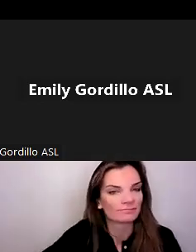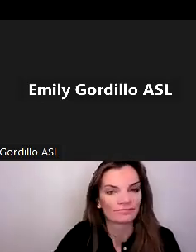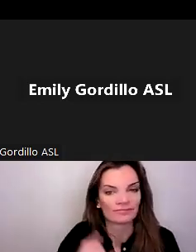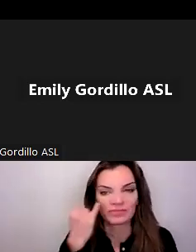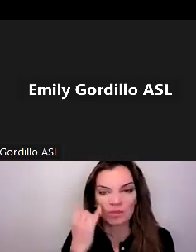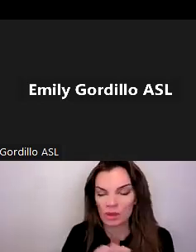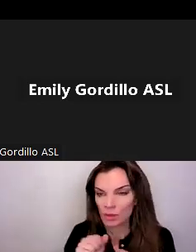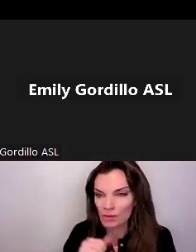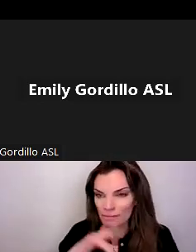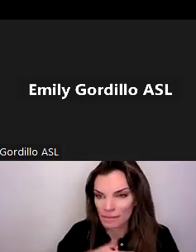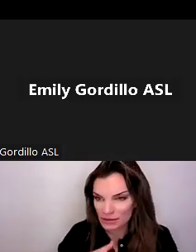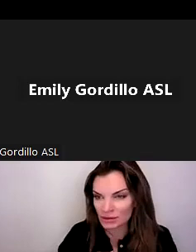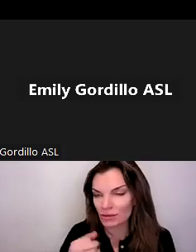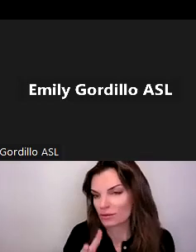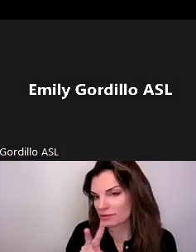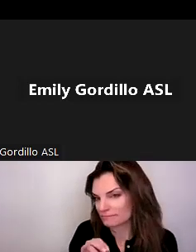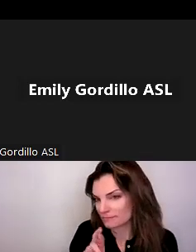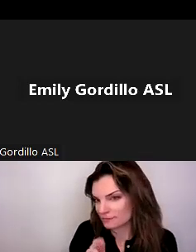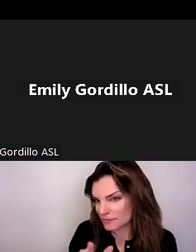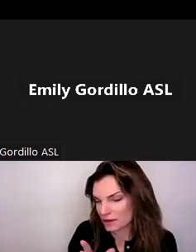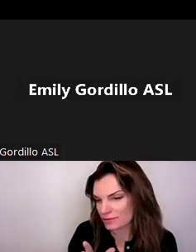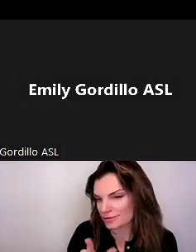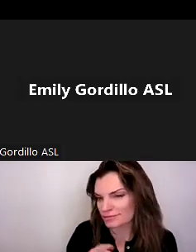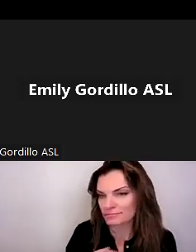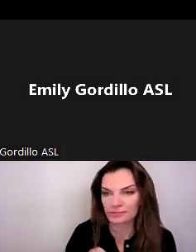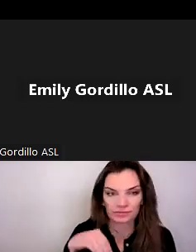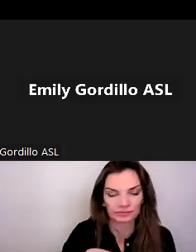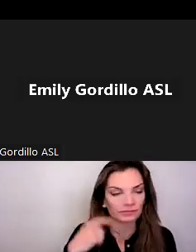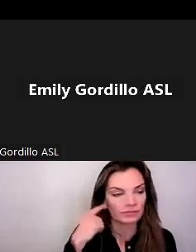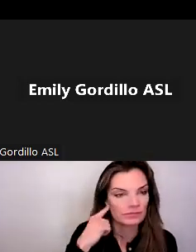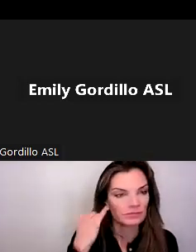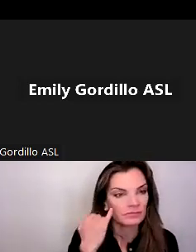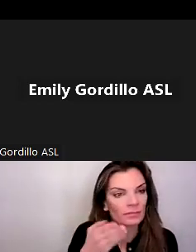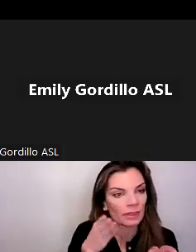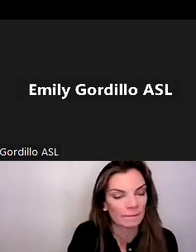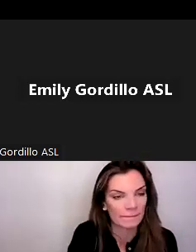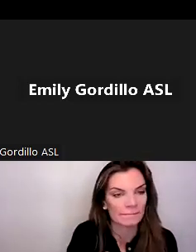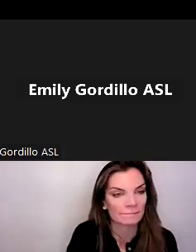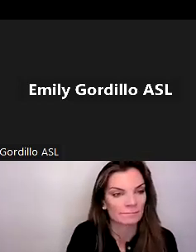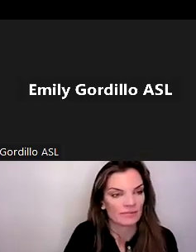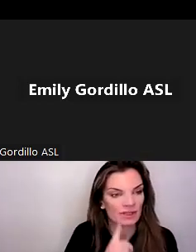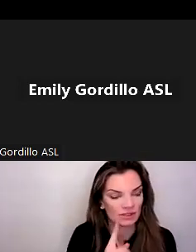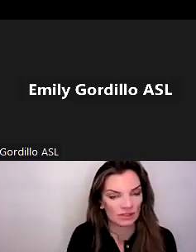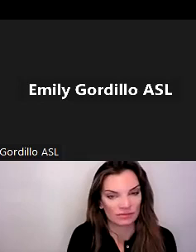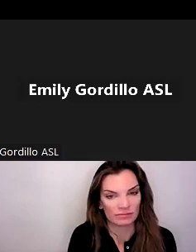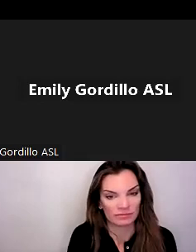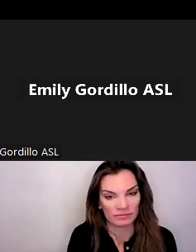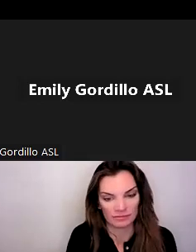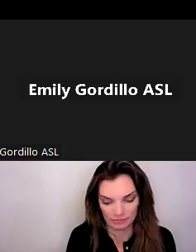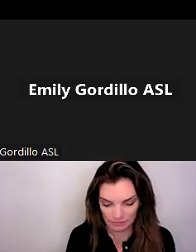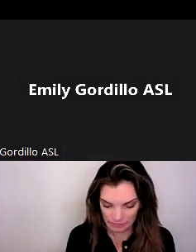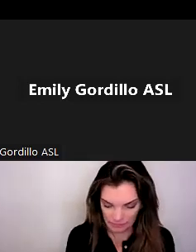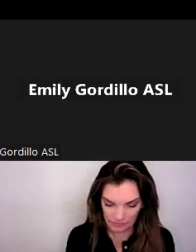to a bacterial or a viral infection in the inner ear and a person is treated right away, which looks like steroids,